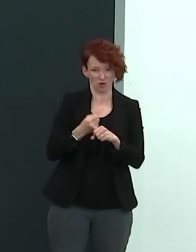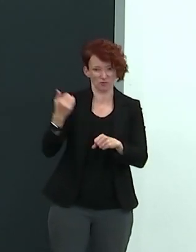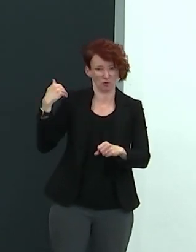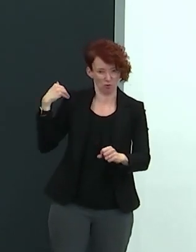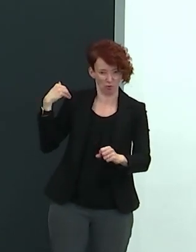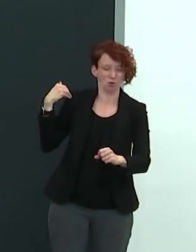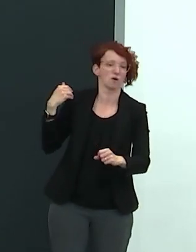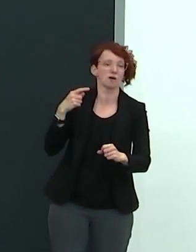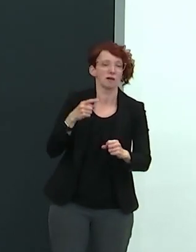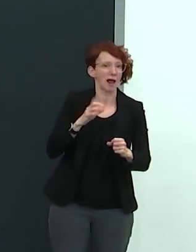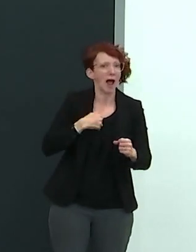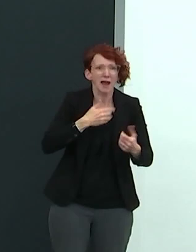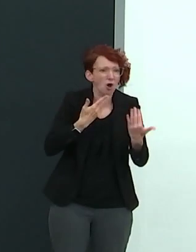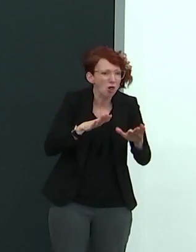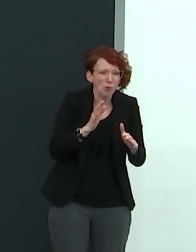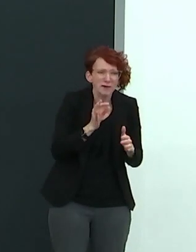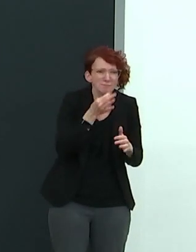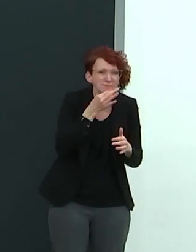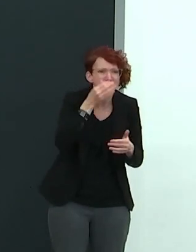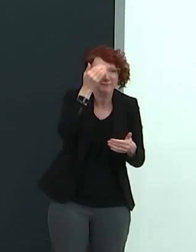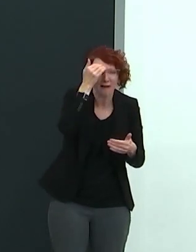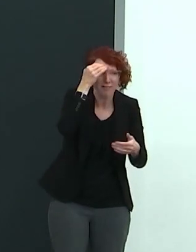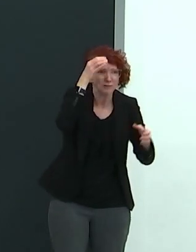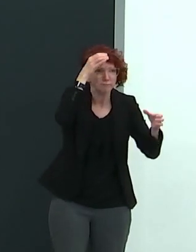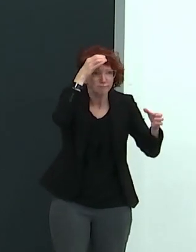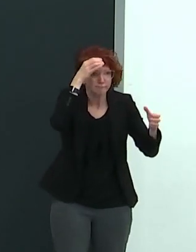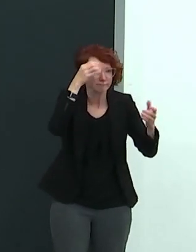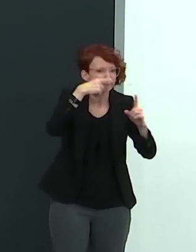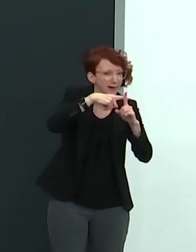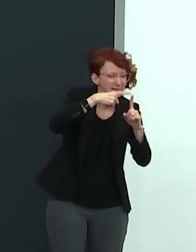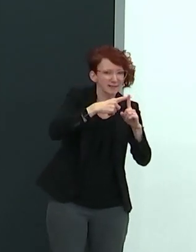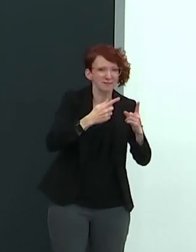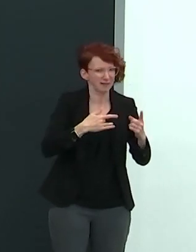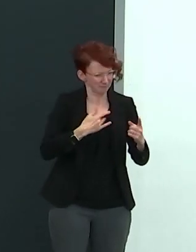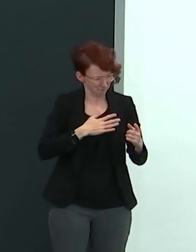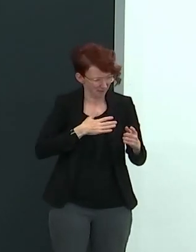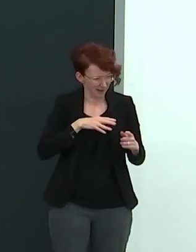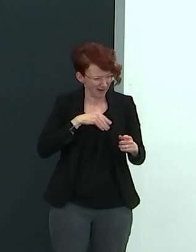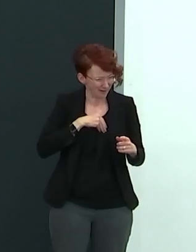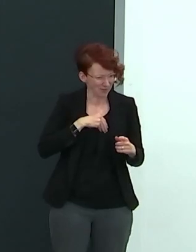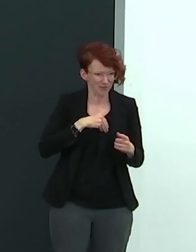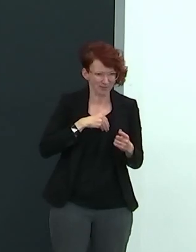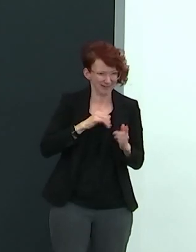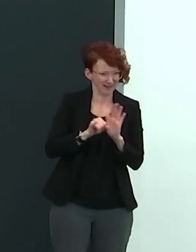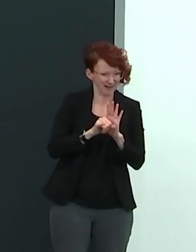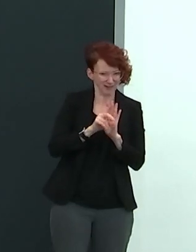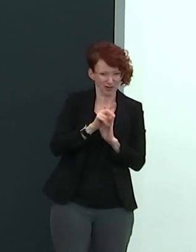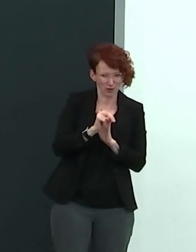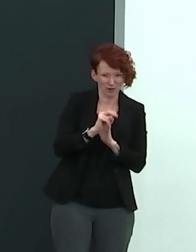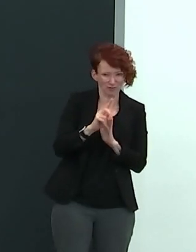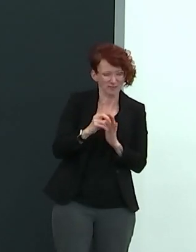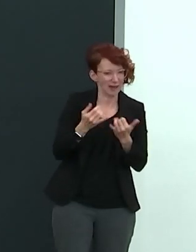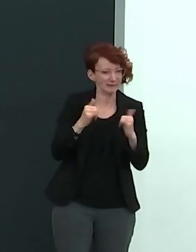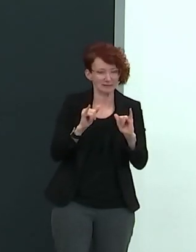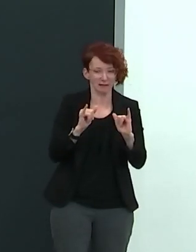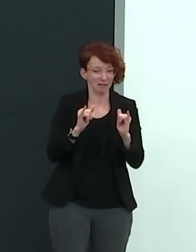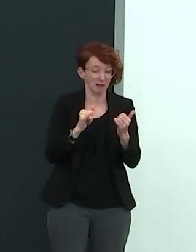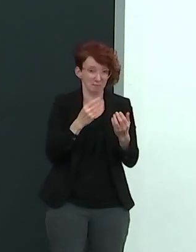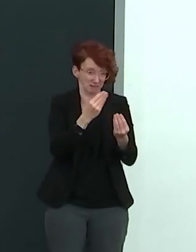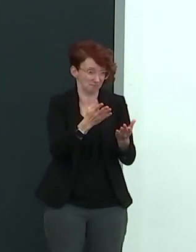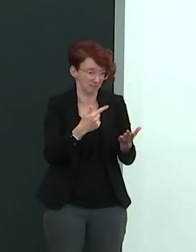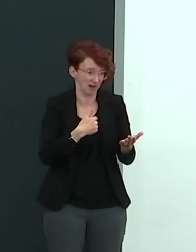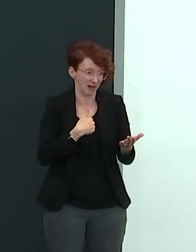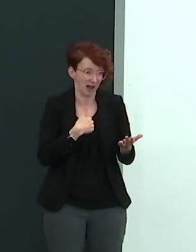knowledge of all the positive attributes, my own identity as neurodiverse, I'd be lying if I didn't tell